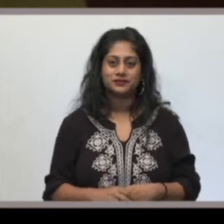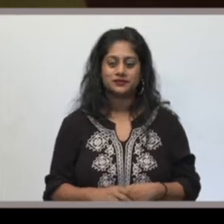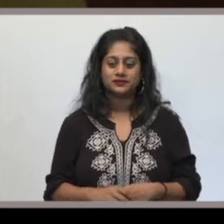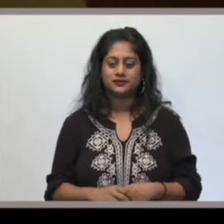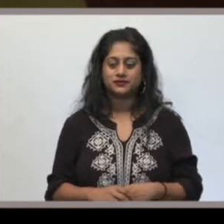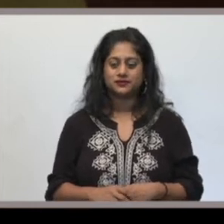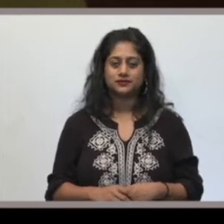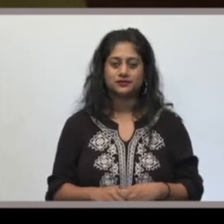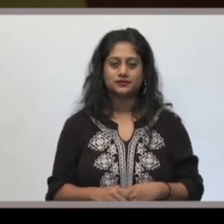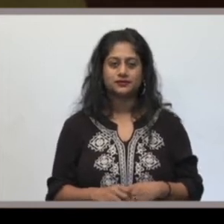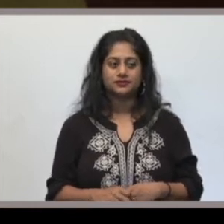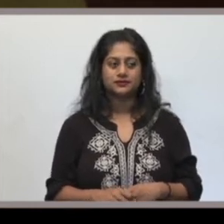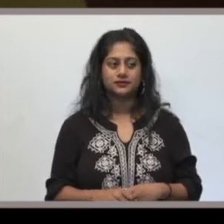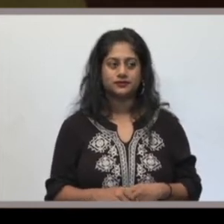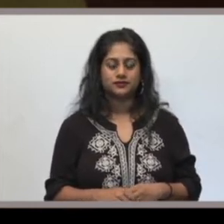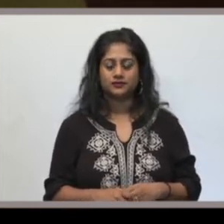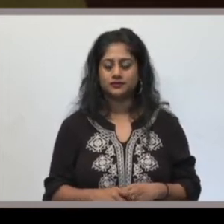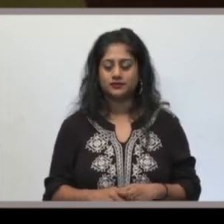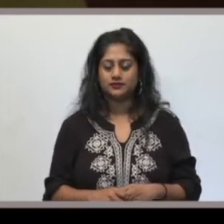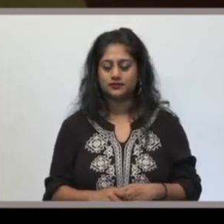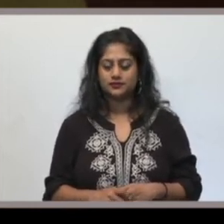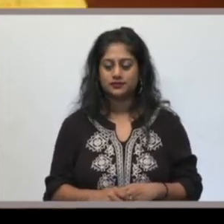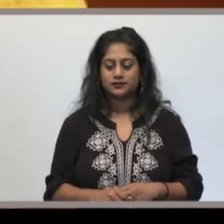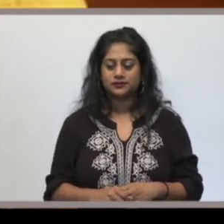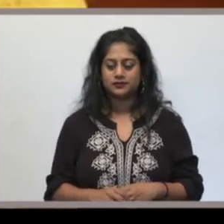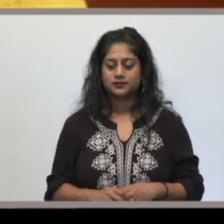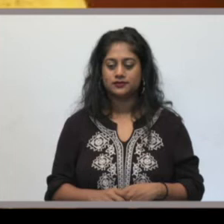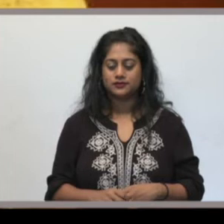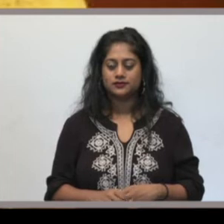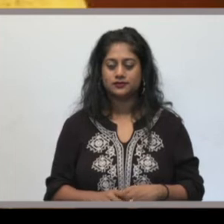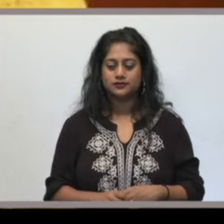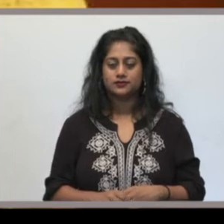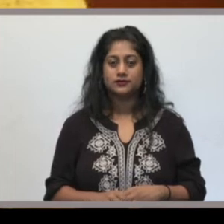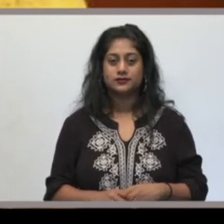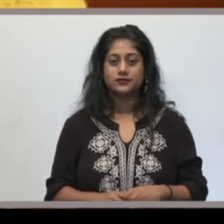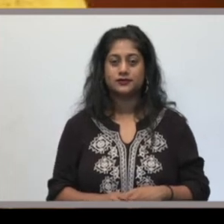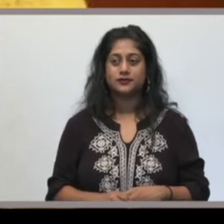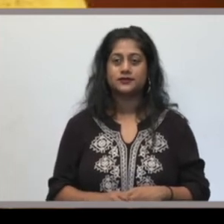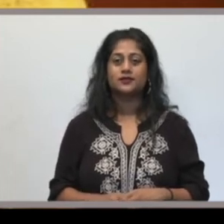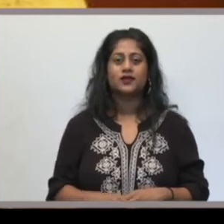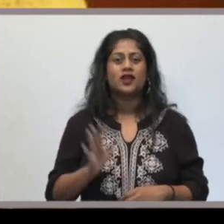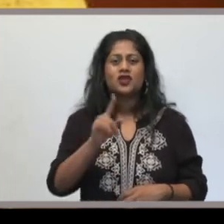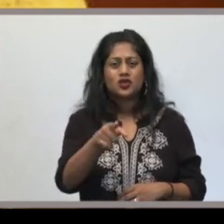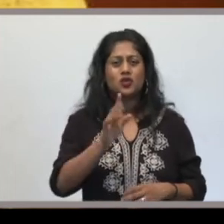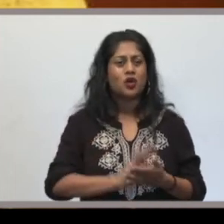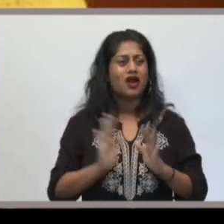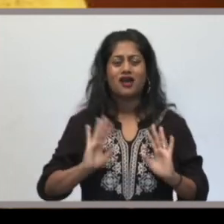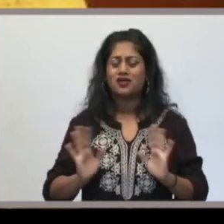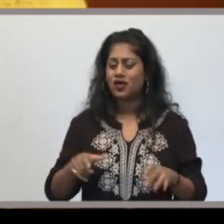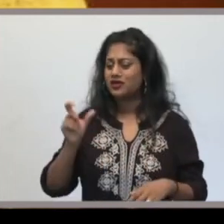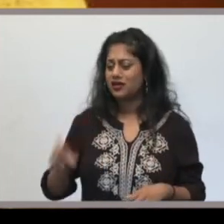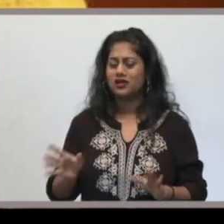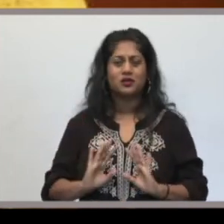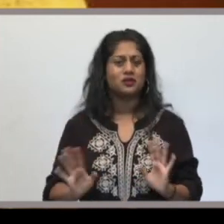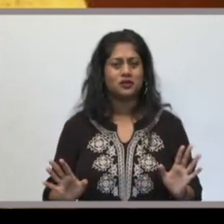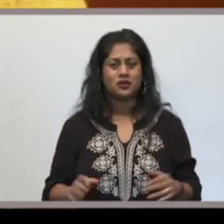in real trouble. You know, for those hurting today, I want to tell you, you're not alone in your hurt. You